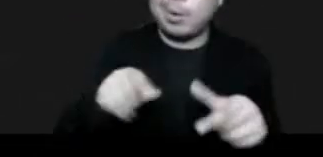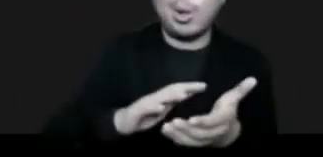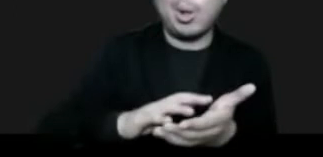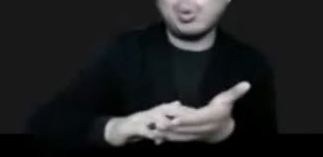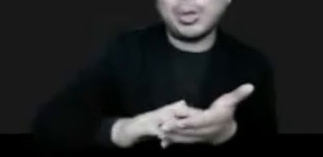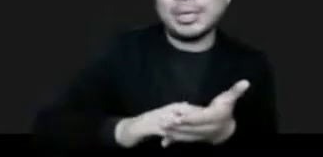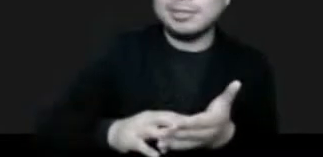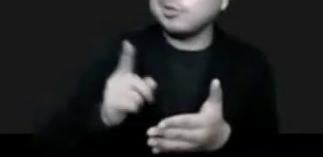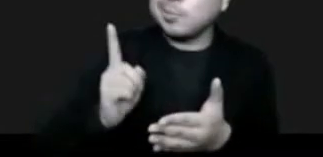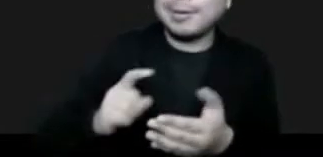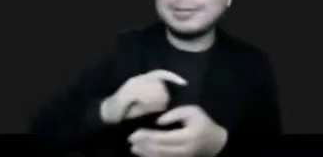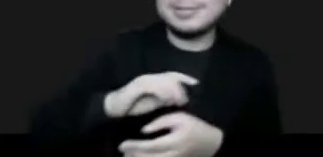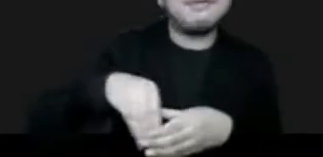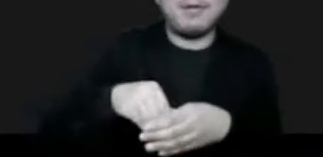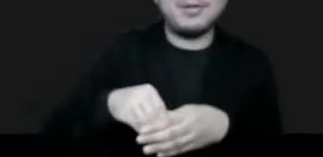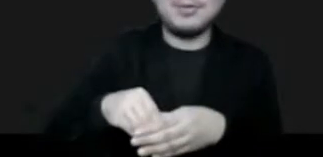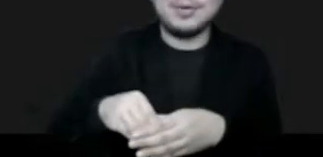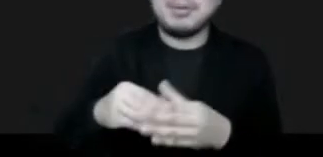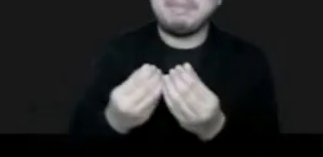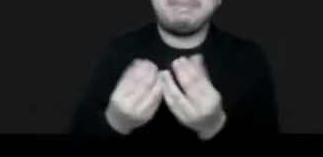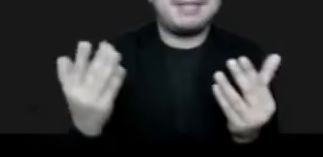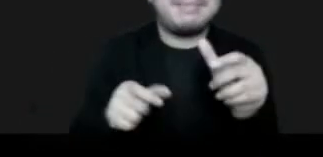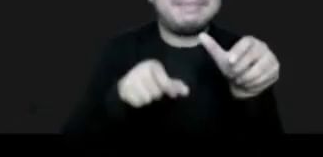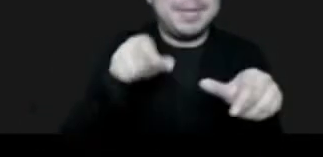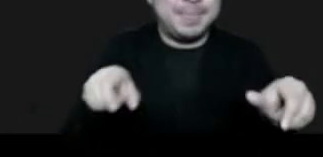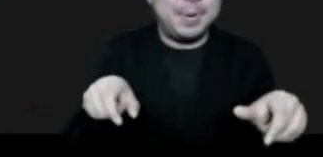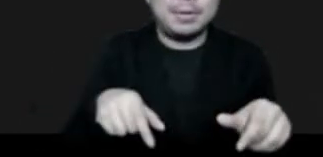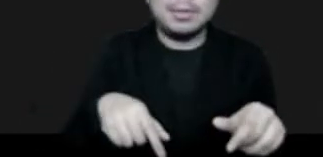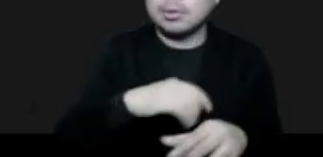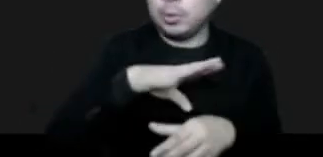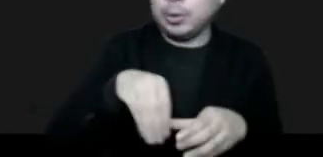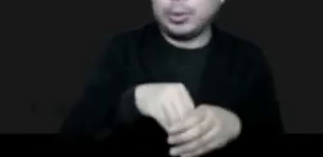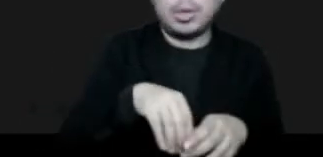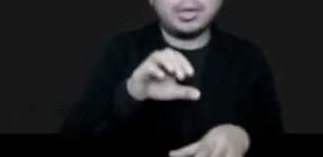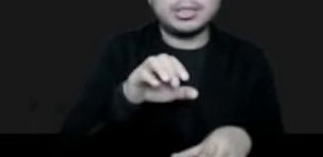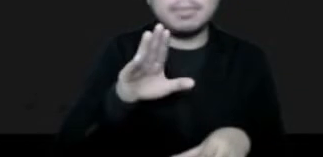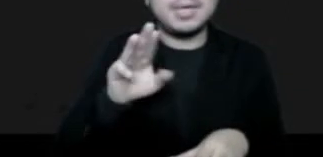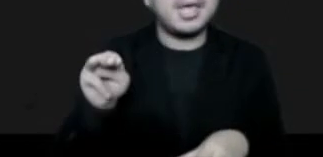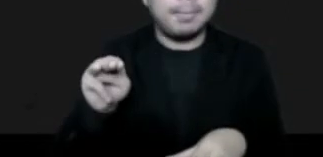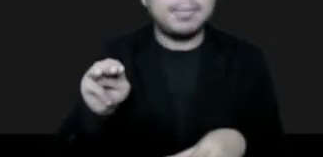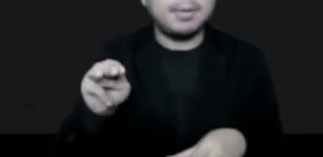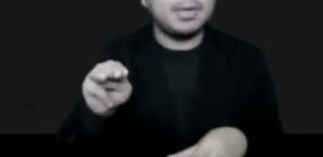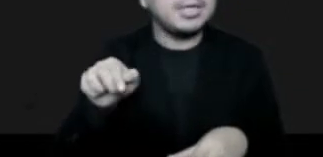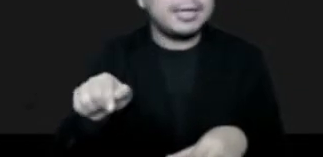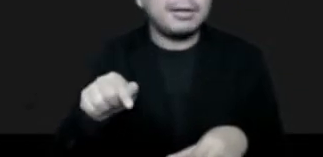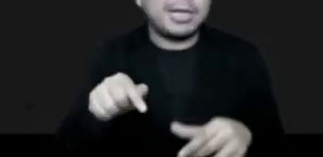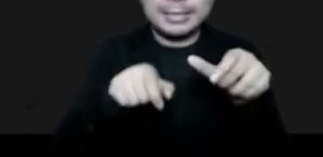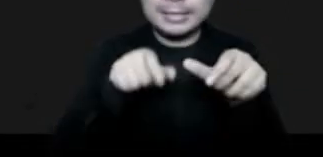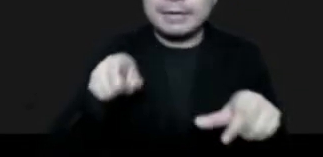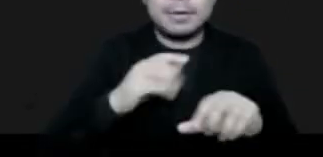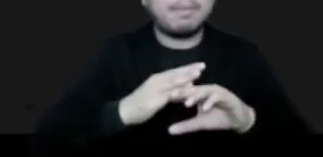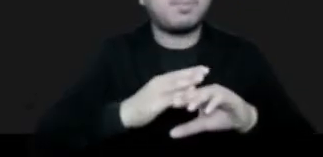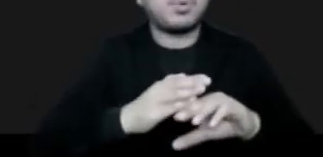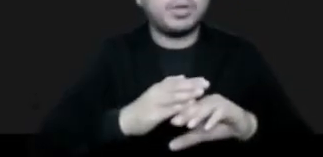have incorporated CBM in the National Civil Protection Committee. We have civil